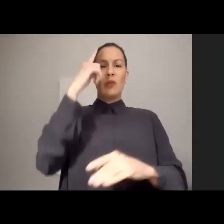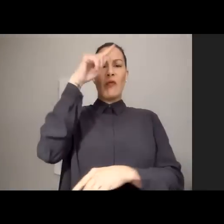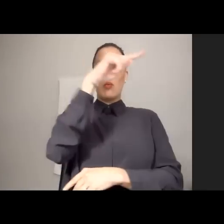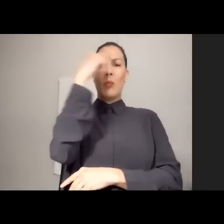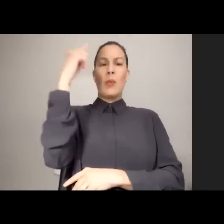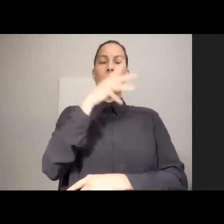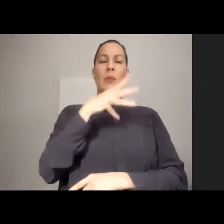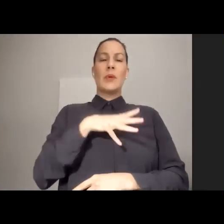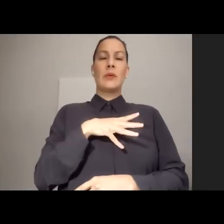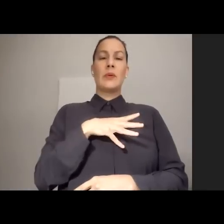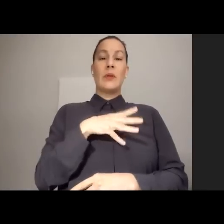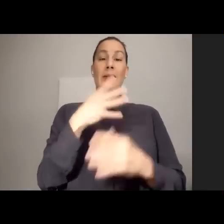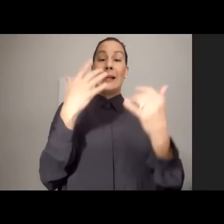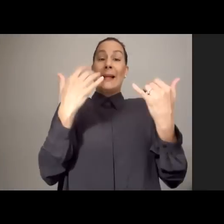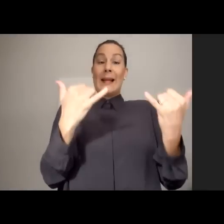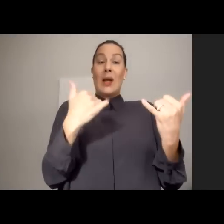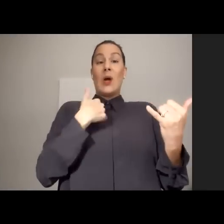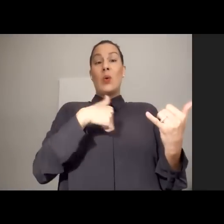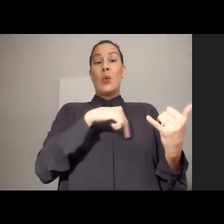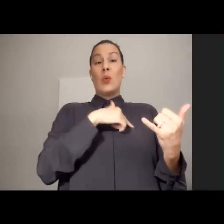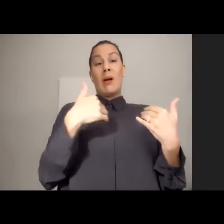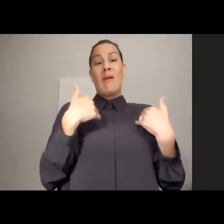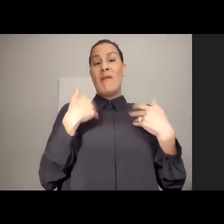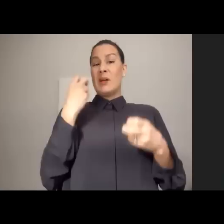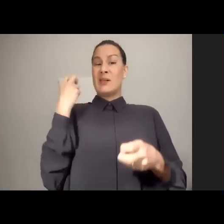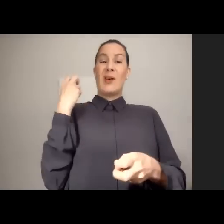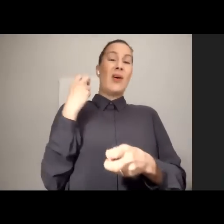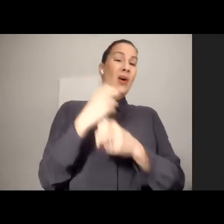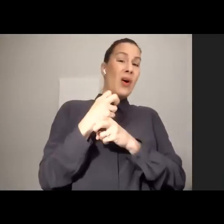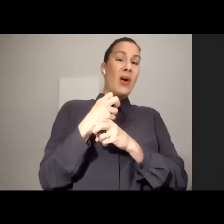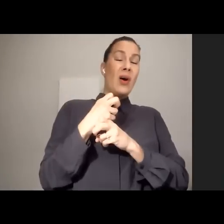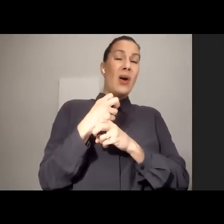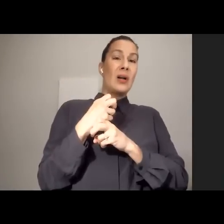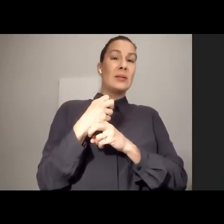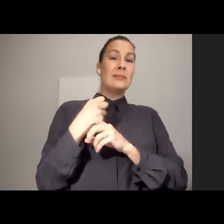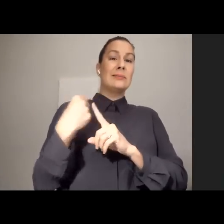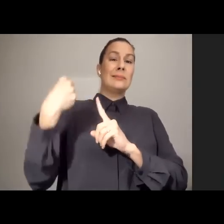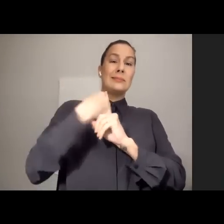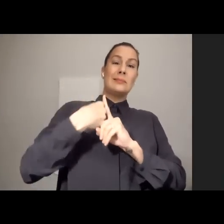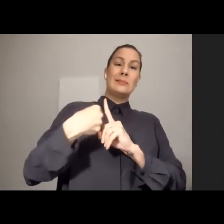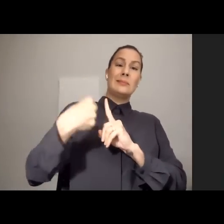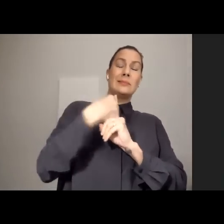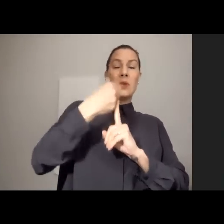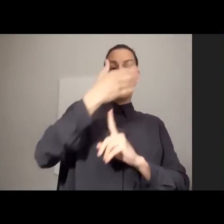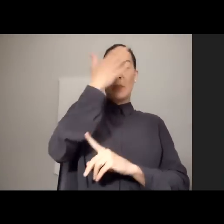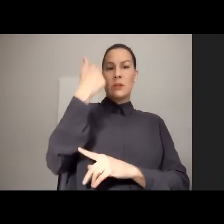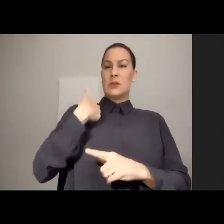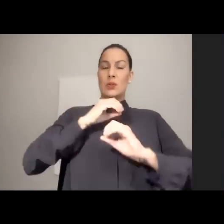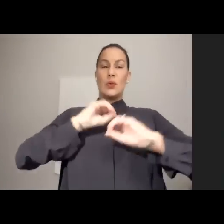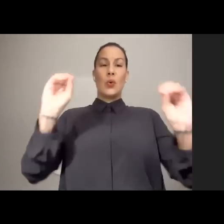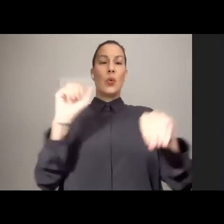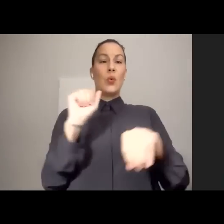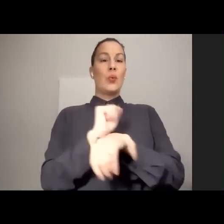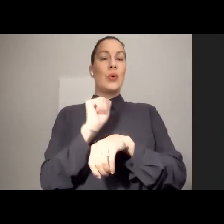Right now, we have it the toughest in our industry because we don't have work. A lot of women are